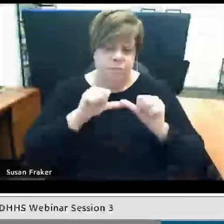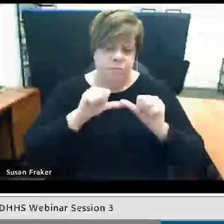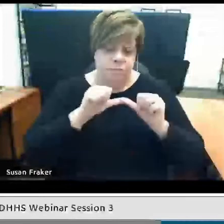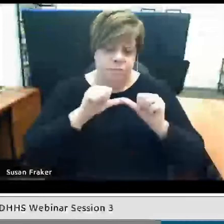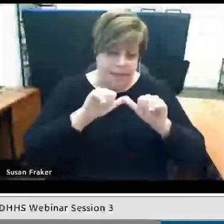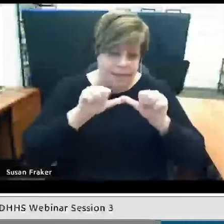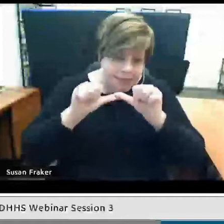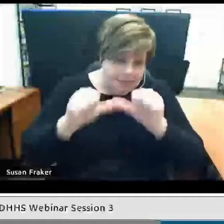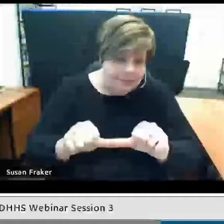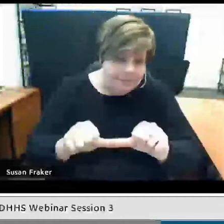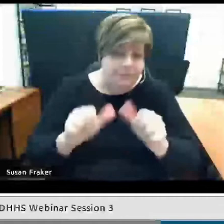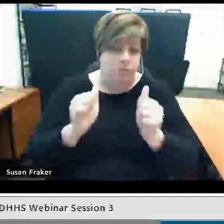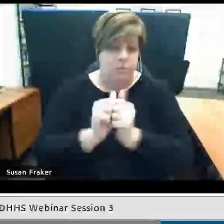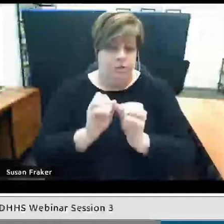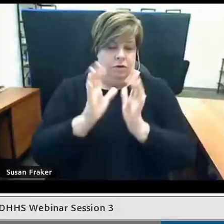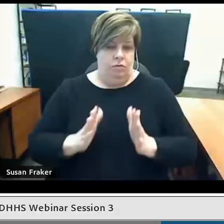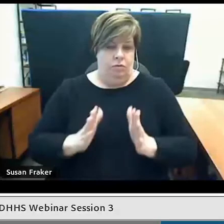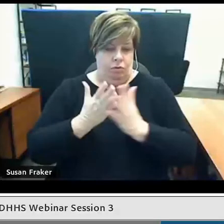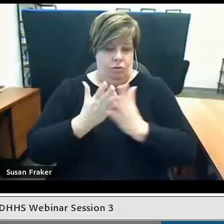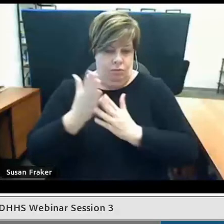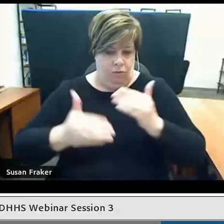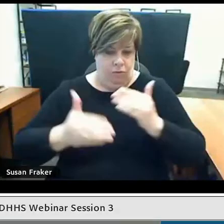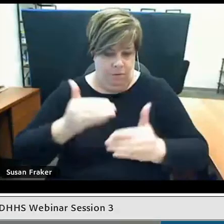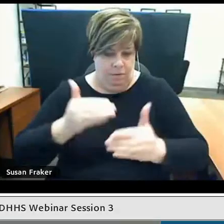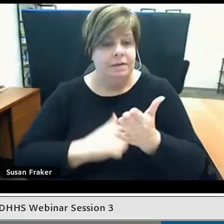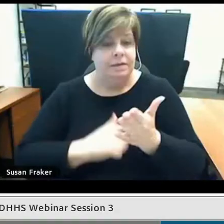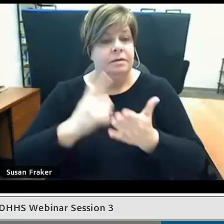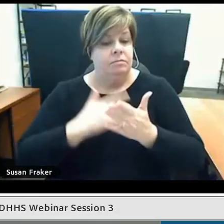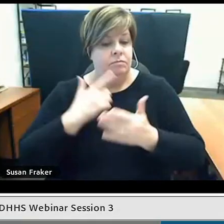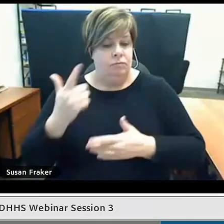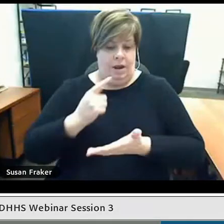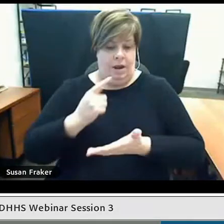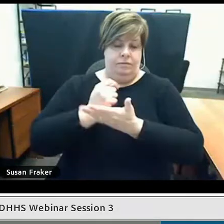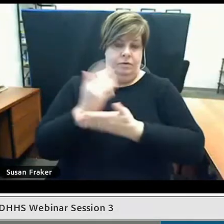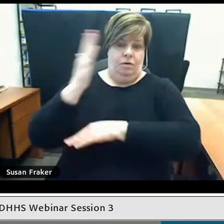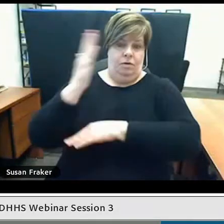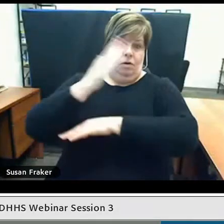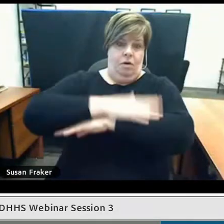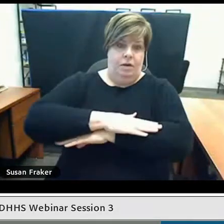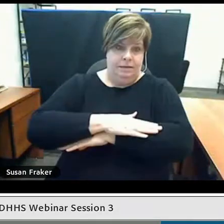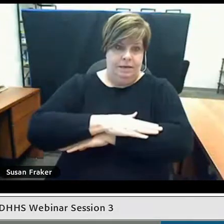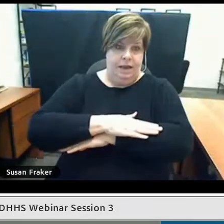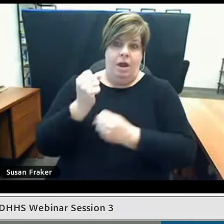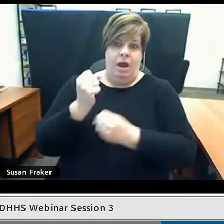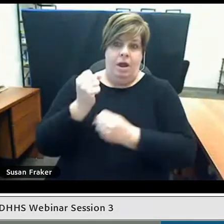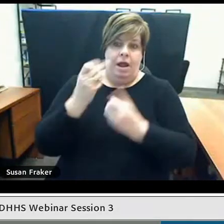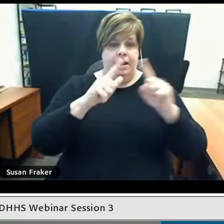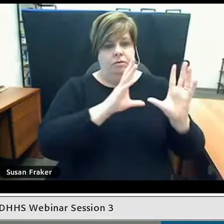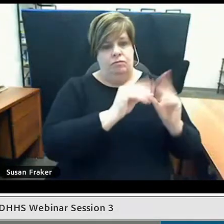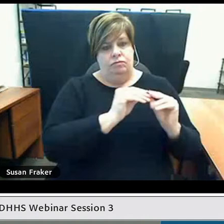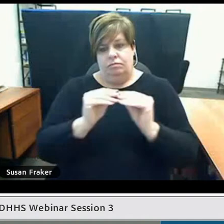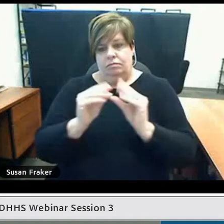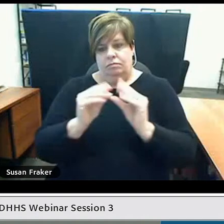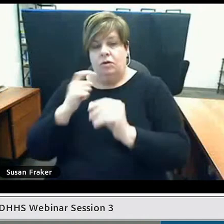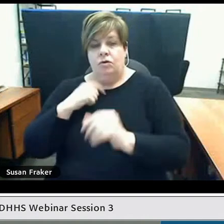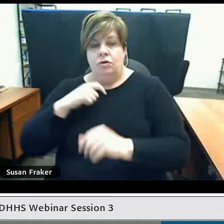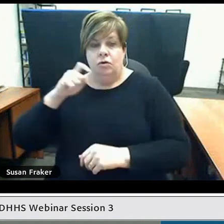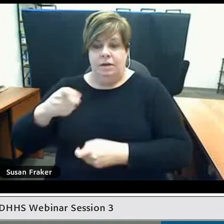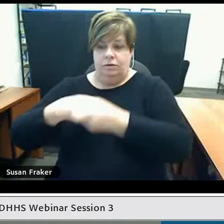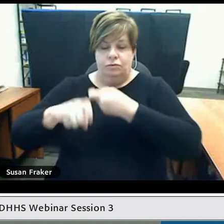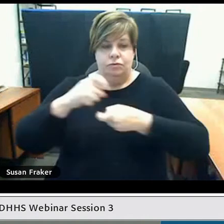whenever possible. Sometimes if you have someone in treatment all day who's going to be going to multiple sessions, you're going to need to switch